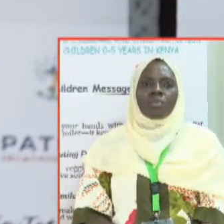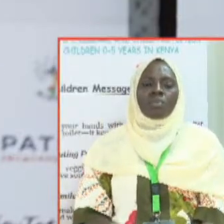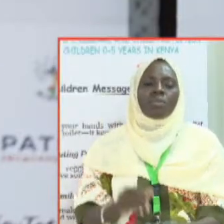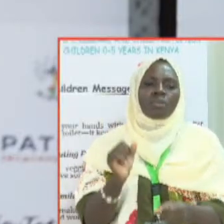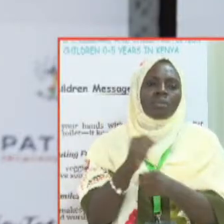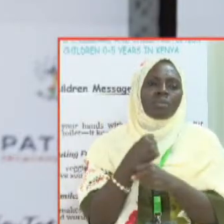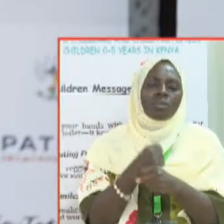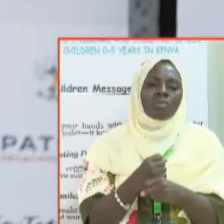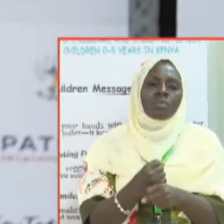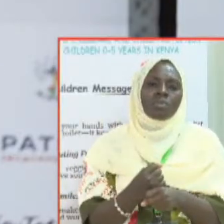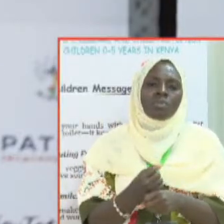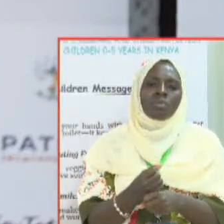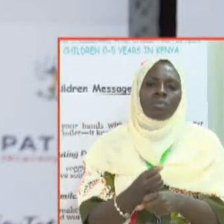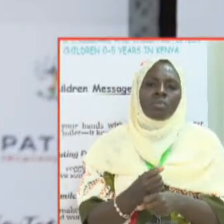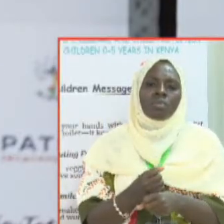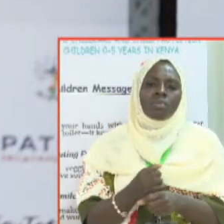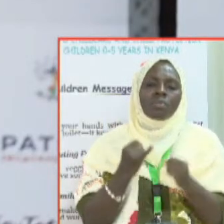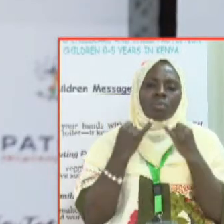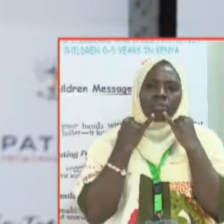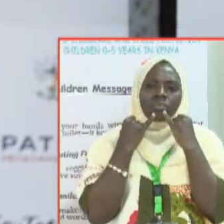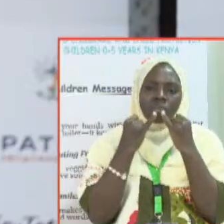lot of reference to it.